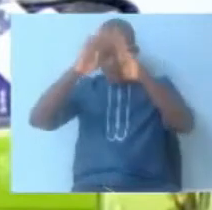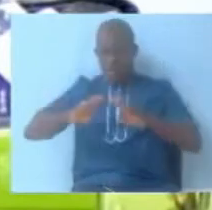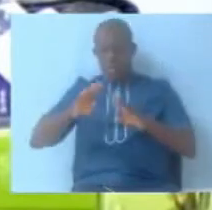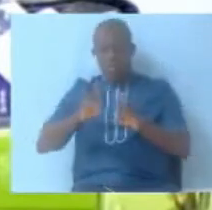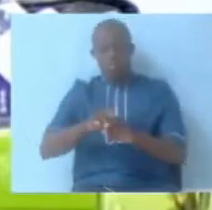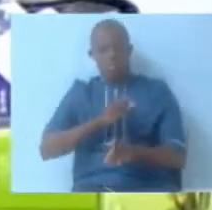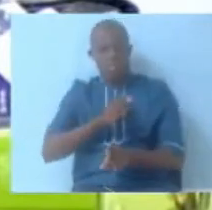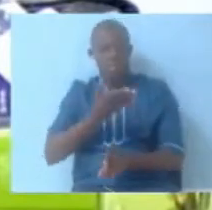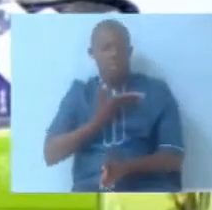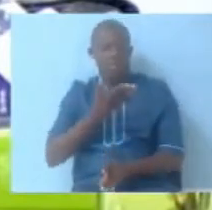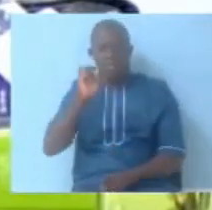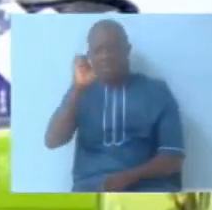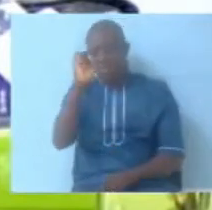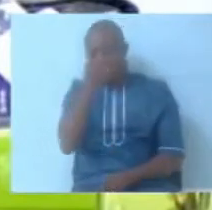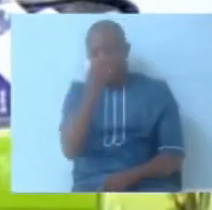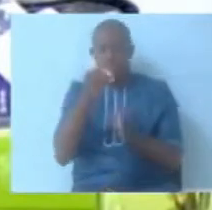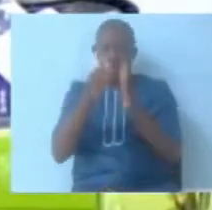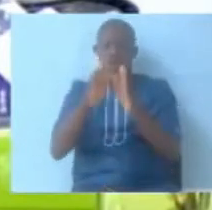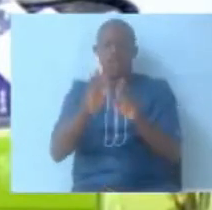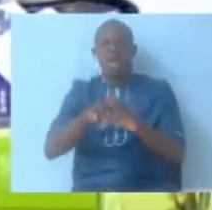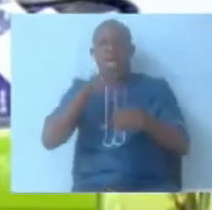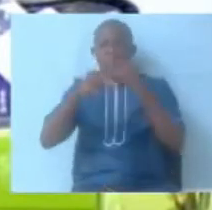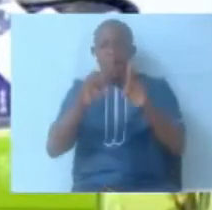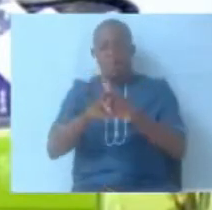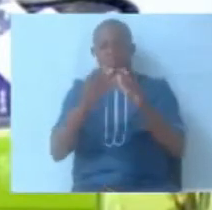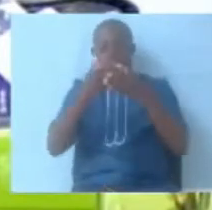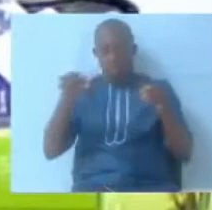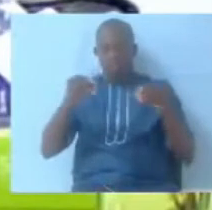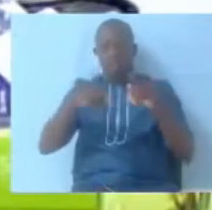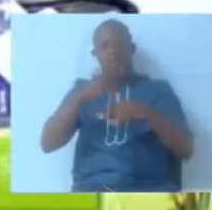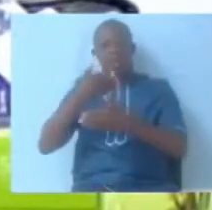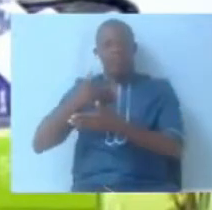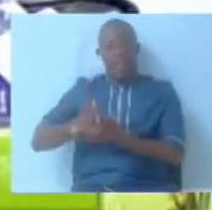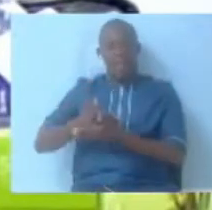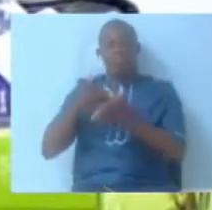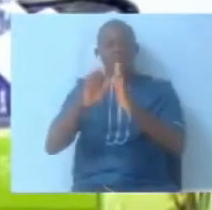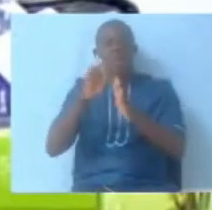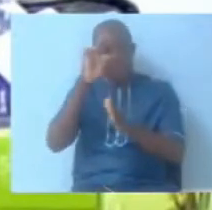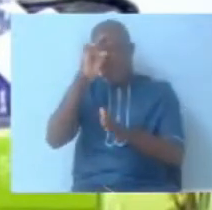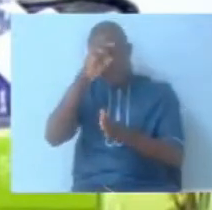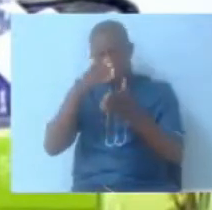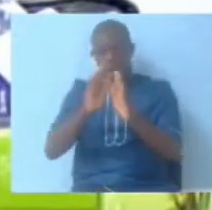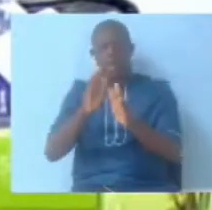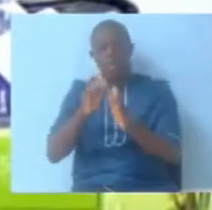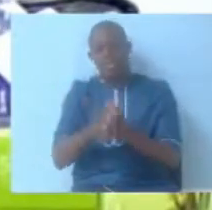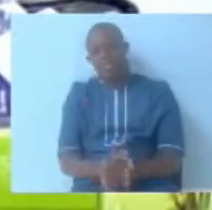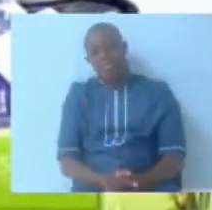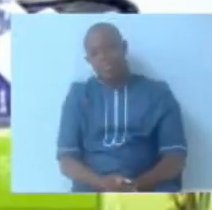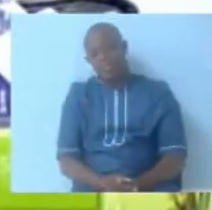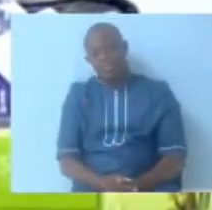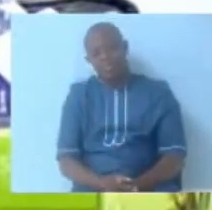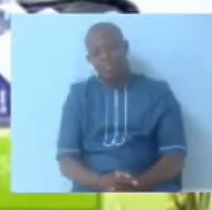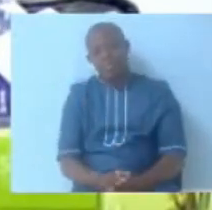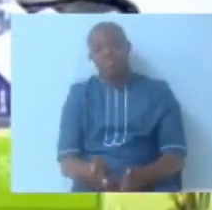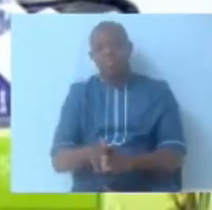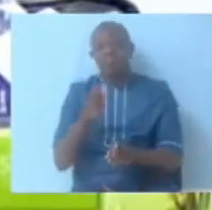difficulty handling that file in particular wo ketaye kole ya kote afango sondo mo miro la karola pour ka wo failo tamandi. And that